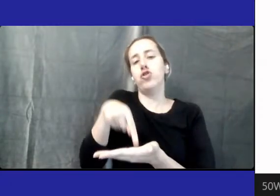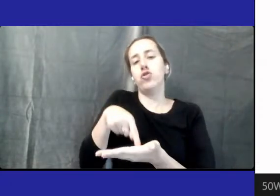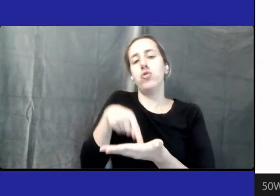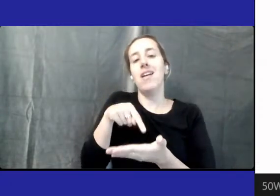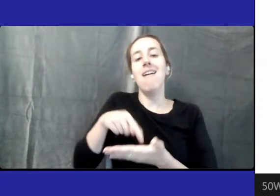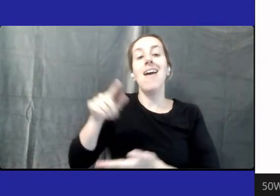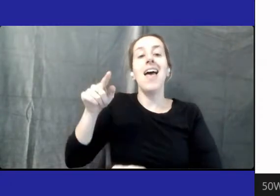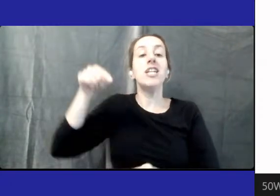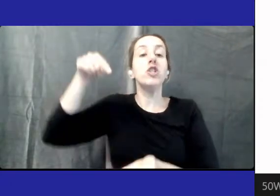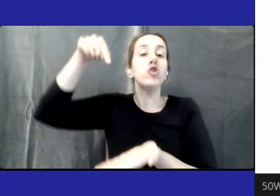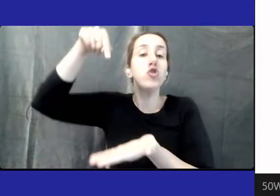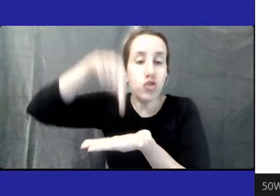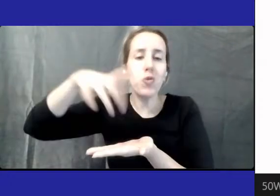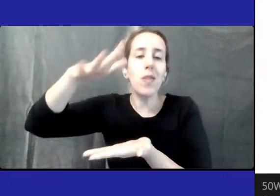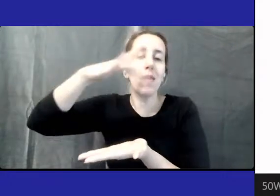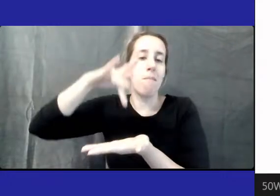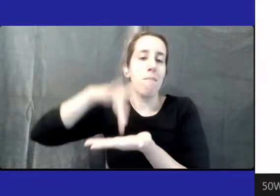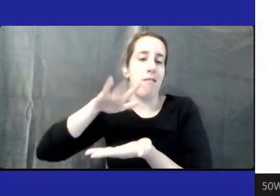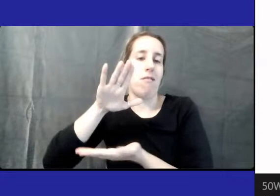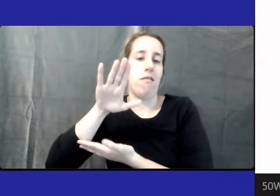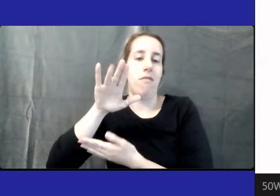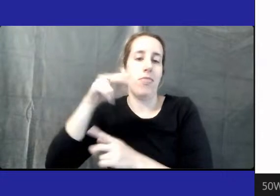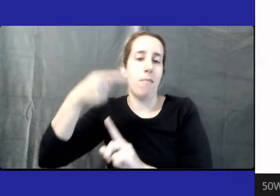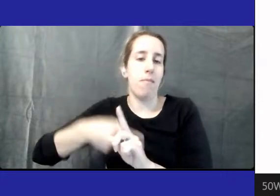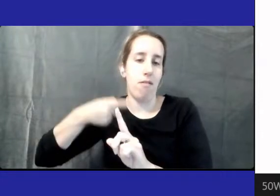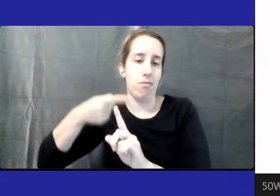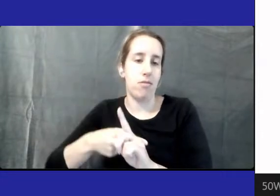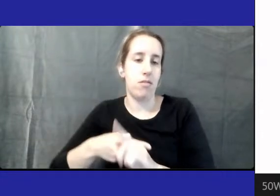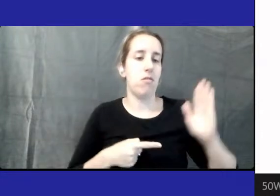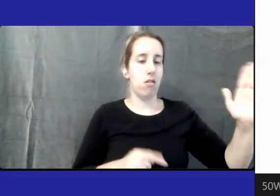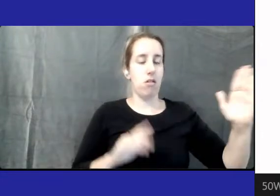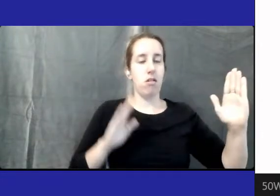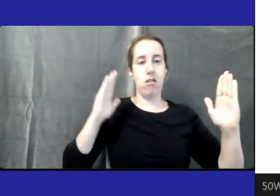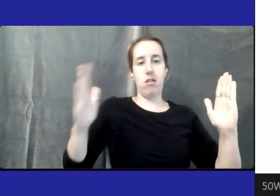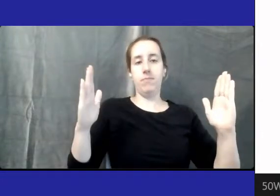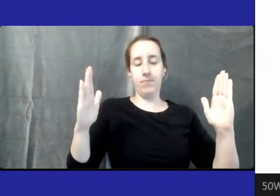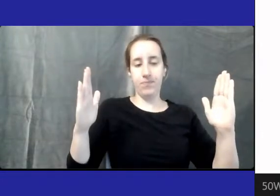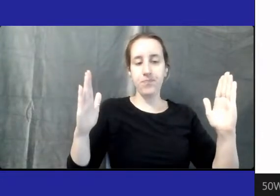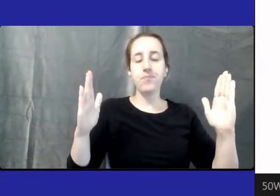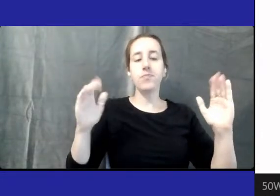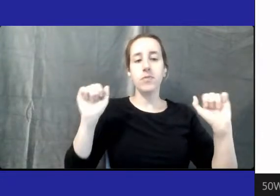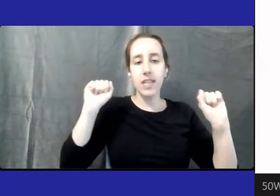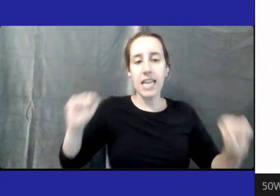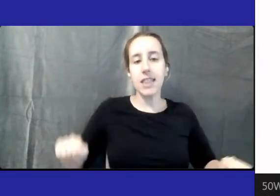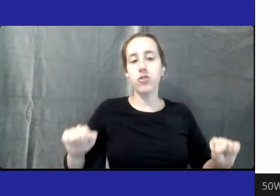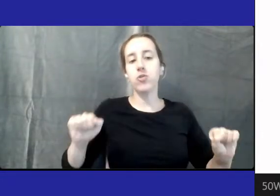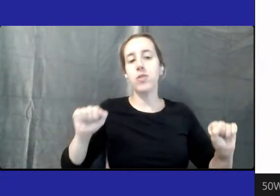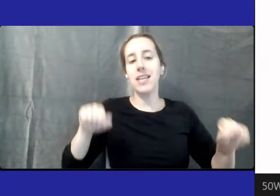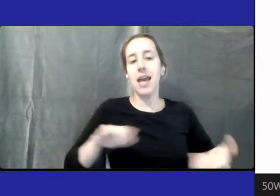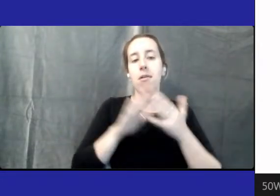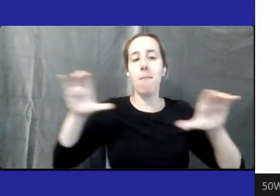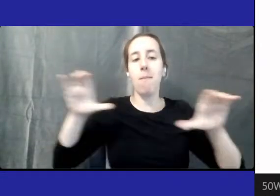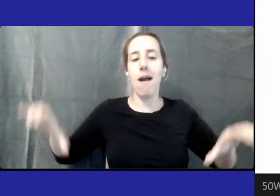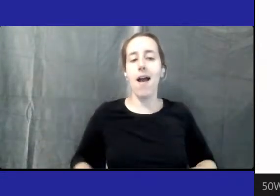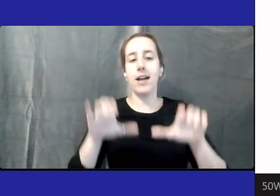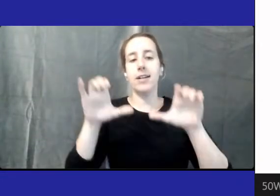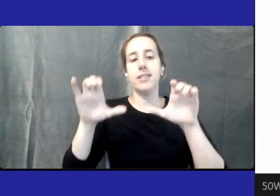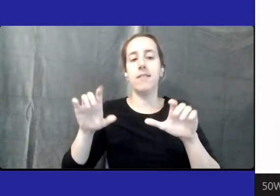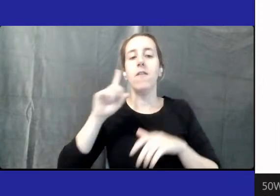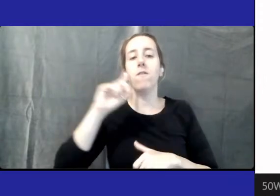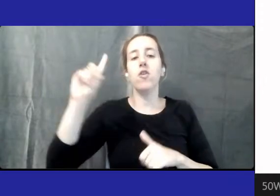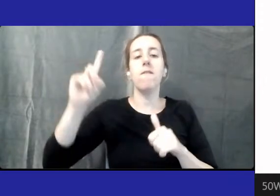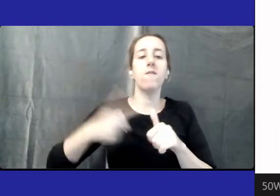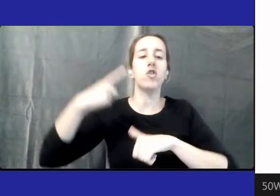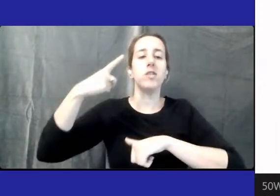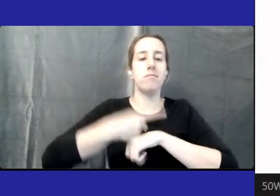of the month in an ideal state, so that they can be active for the first of the following month.